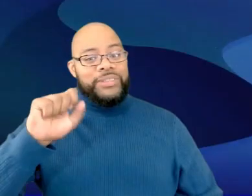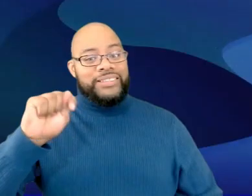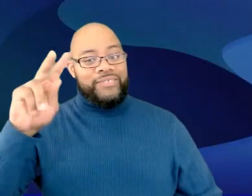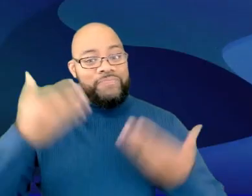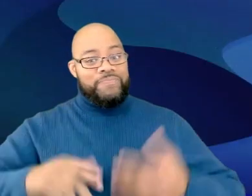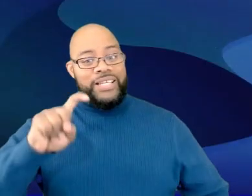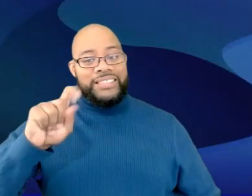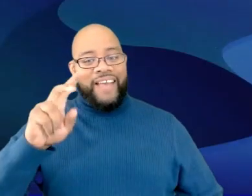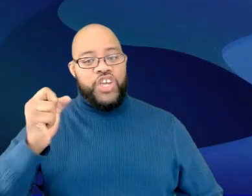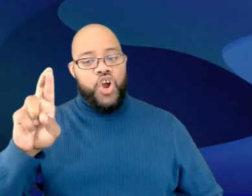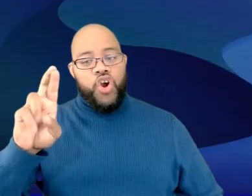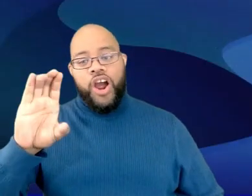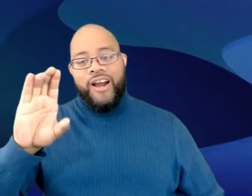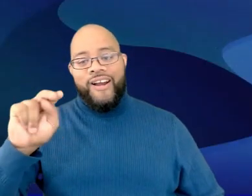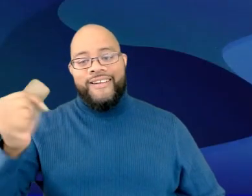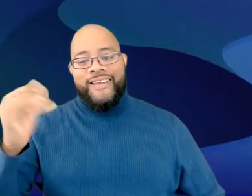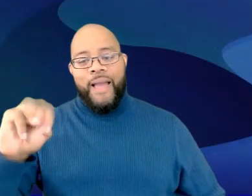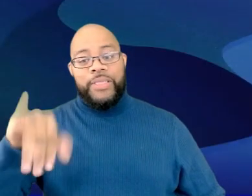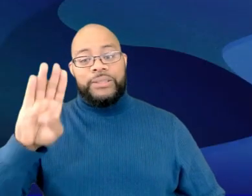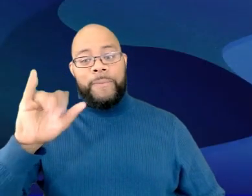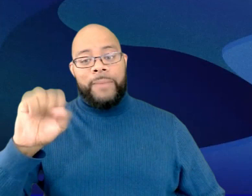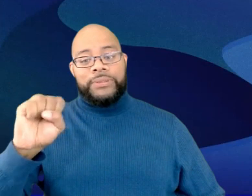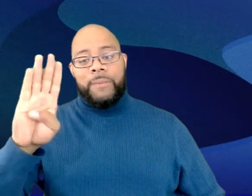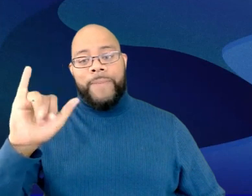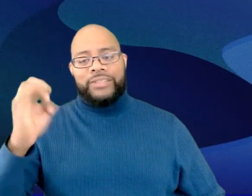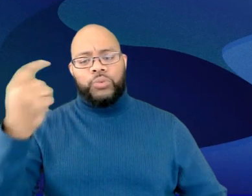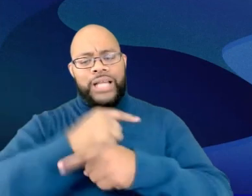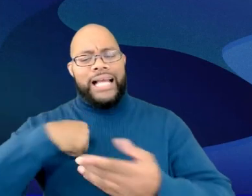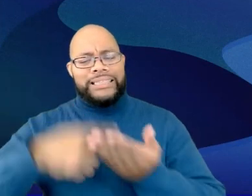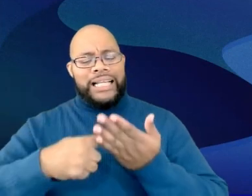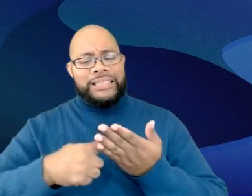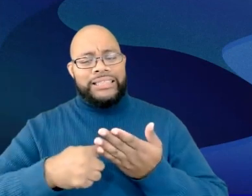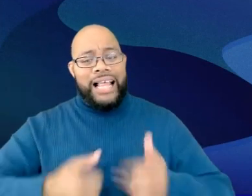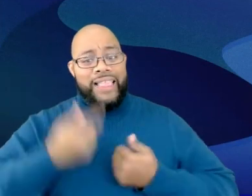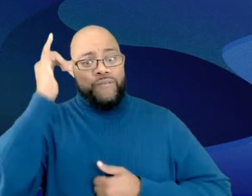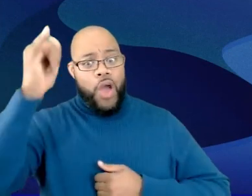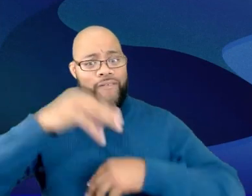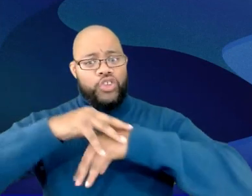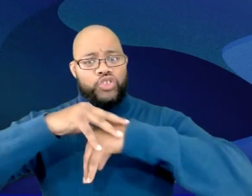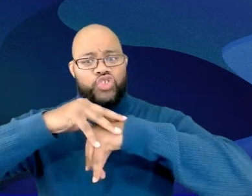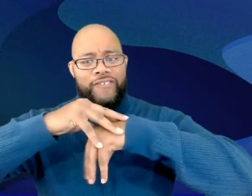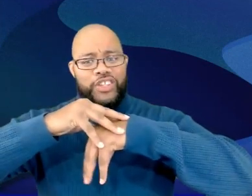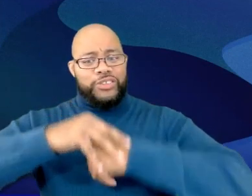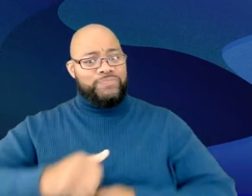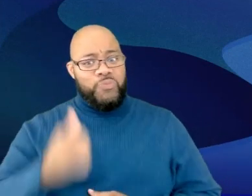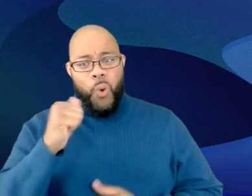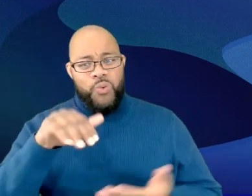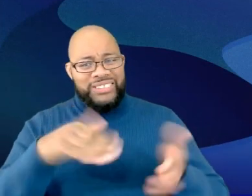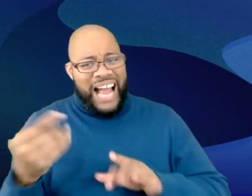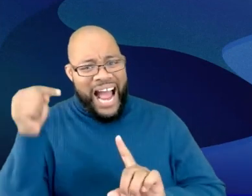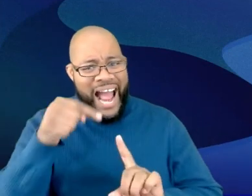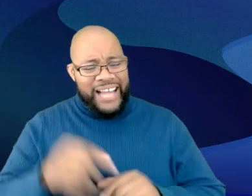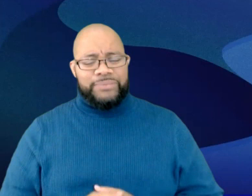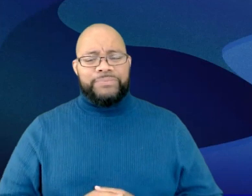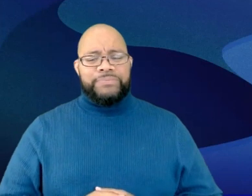Welcome to BIMS TV. I'm Xavier Cunningham, and this is BIMS Bites. Today, I'm going to be biting into immortal jellyfish. They just